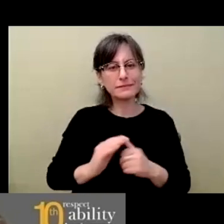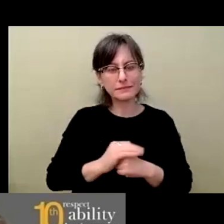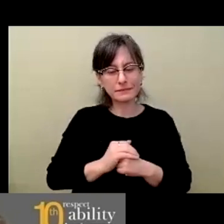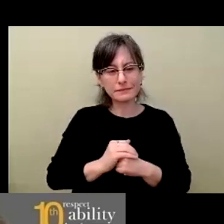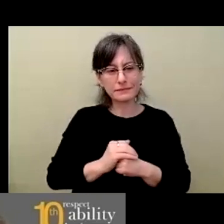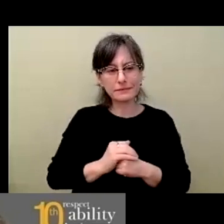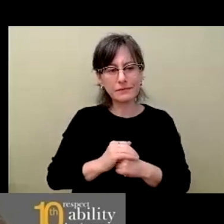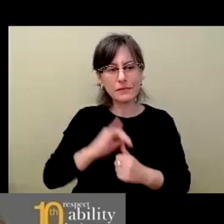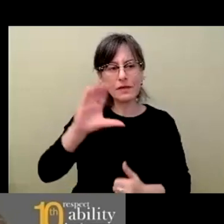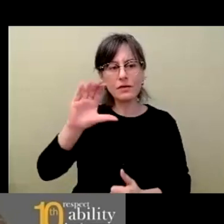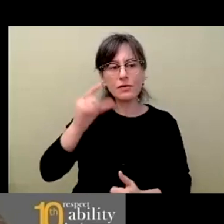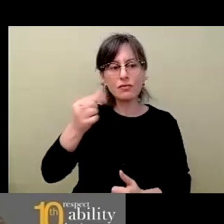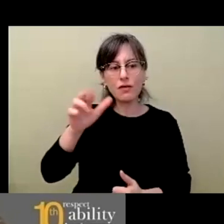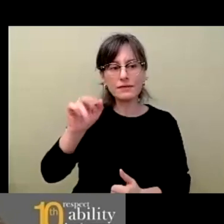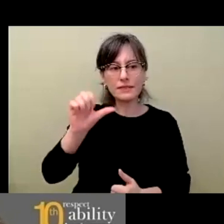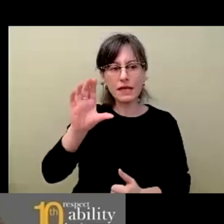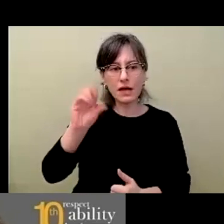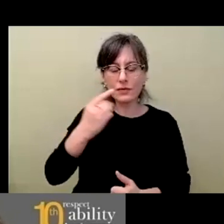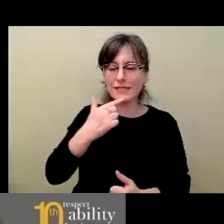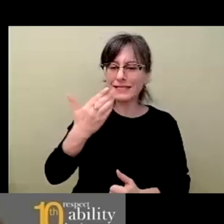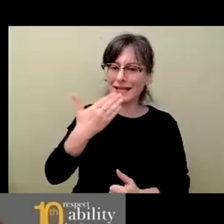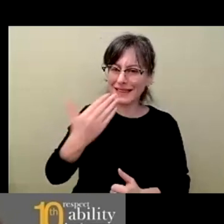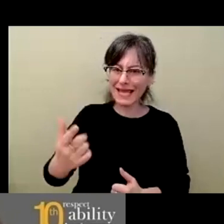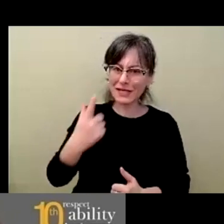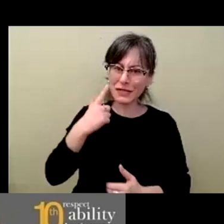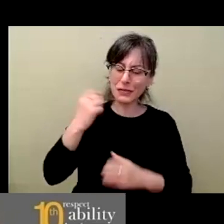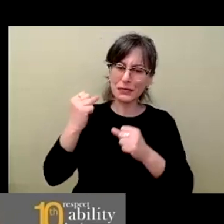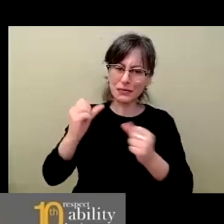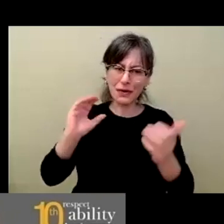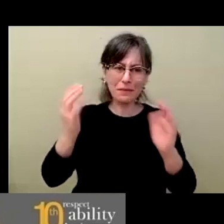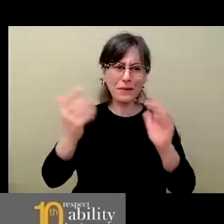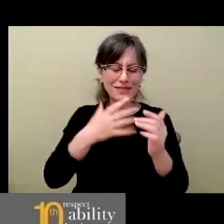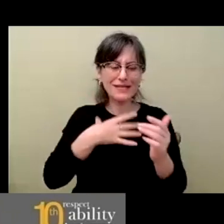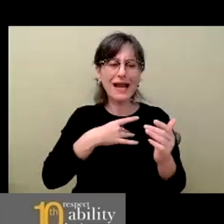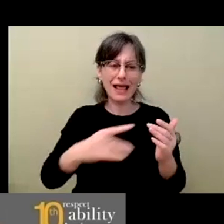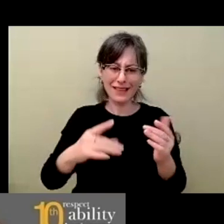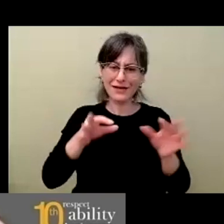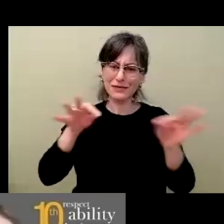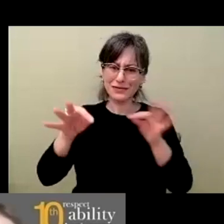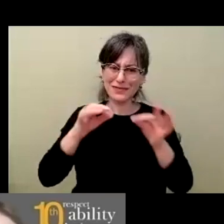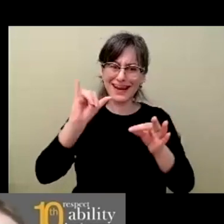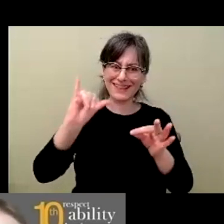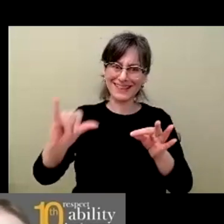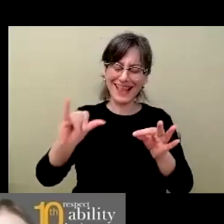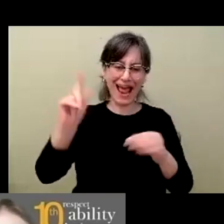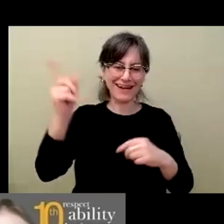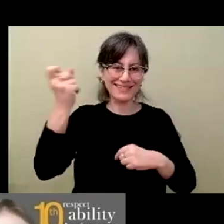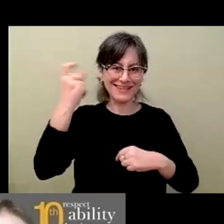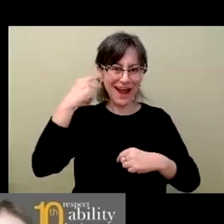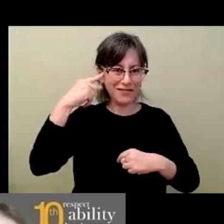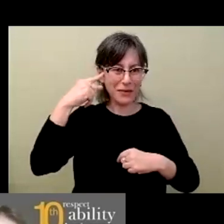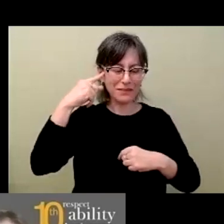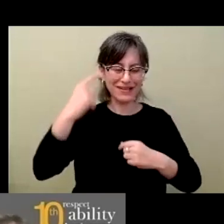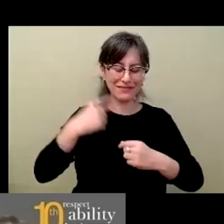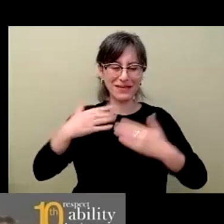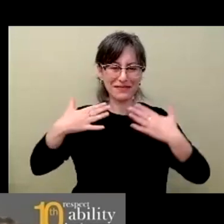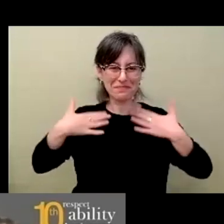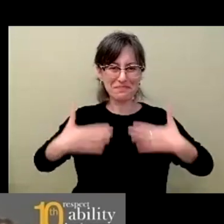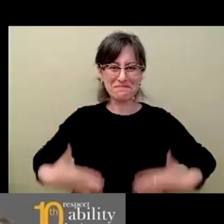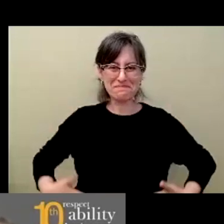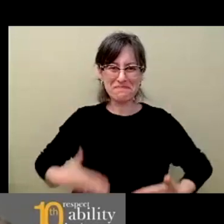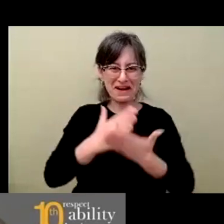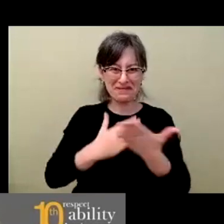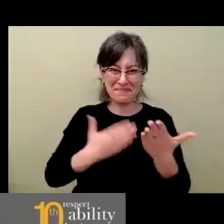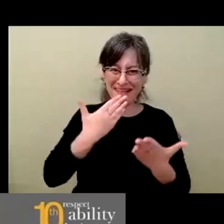Thank you for that, Jimmy. That's a very visceral metaphor that you make of our federal government being a body part. Thank